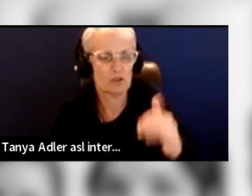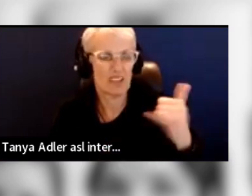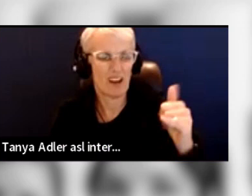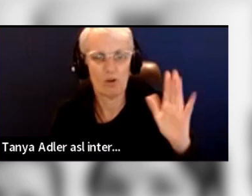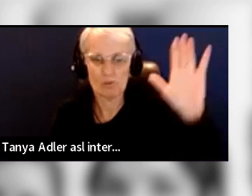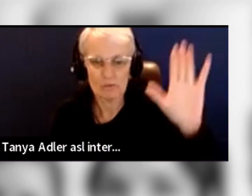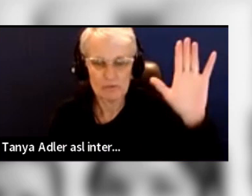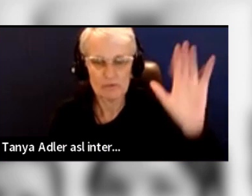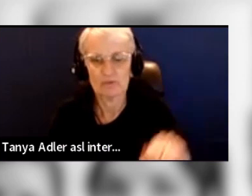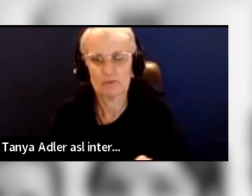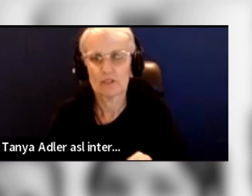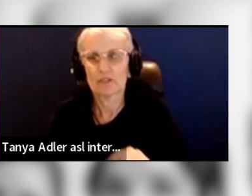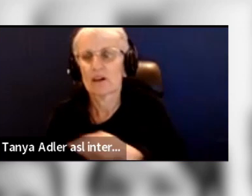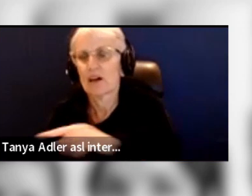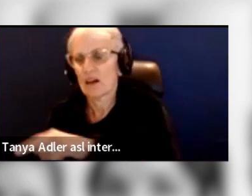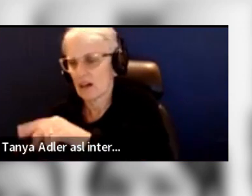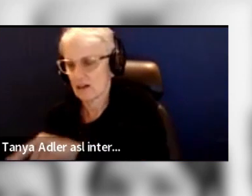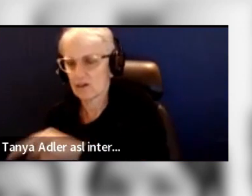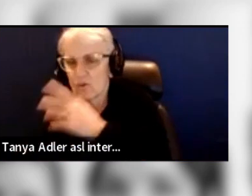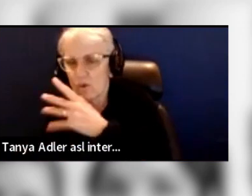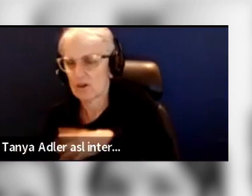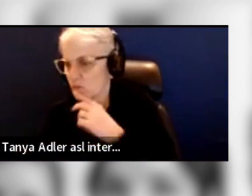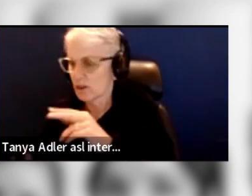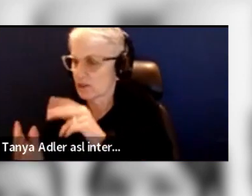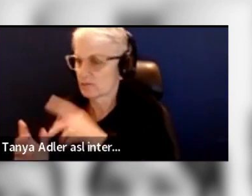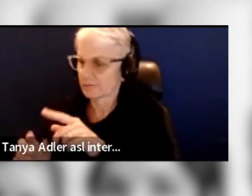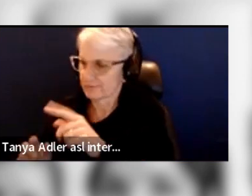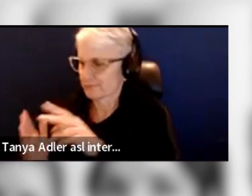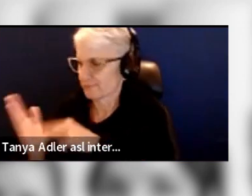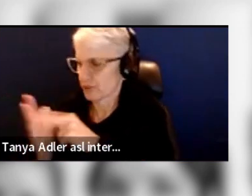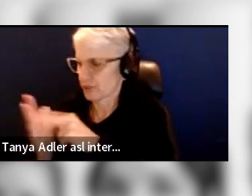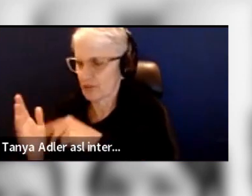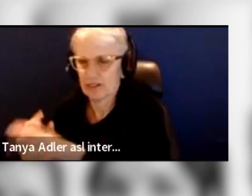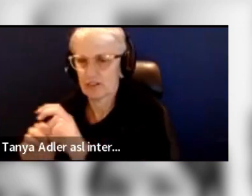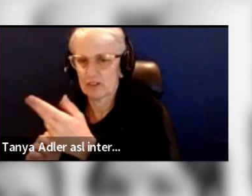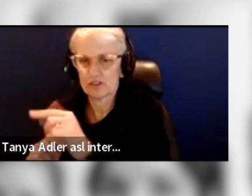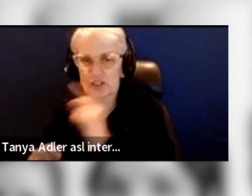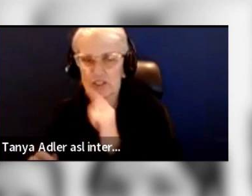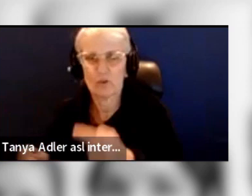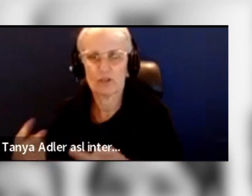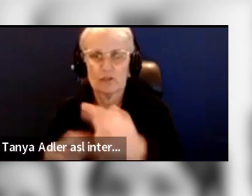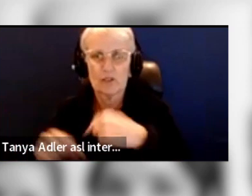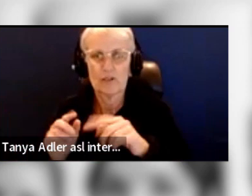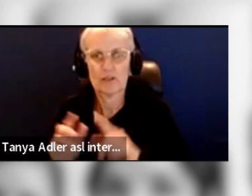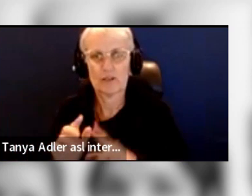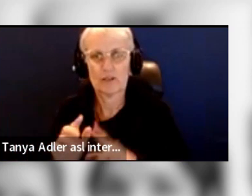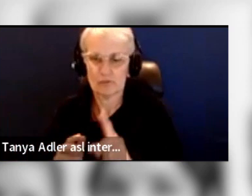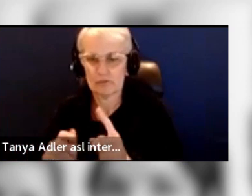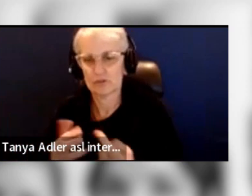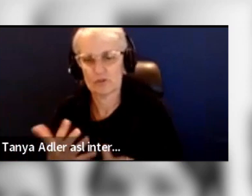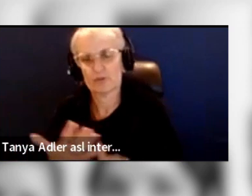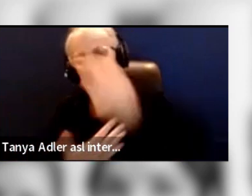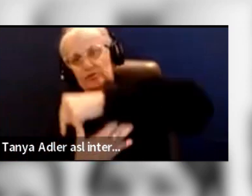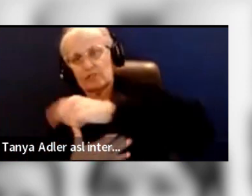awesome colleague Adelaide is going to ask questions in the chat. And what we're going to do is we are going to scroll back to the beginning of the chat and get to those